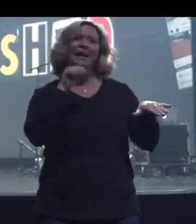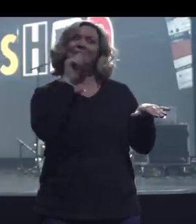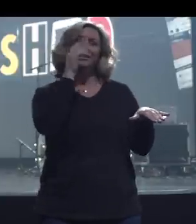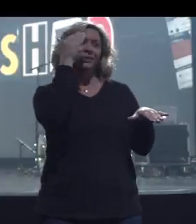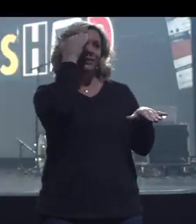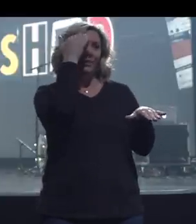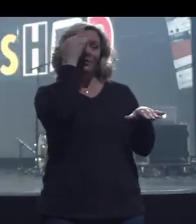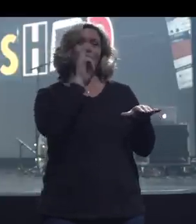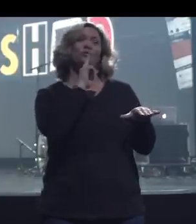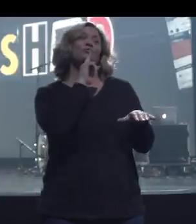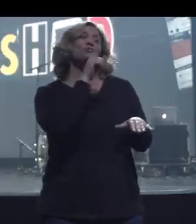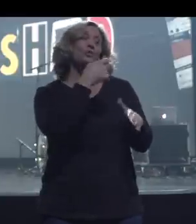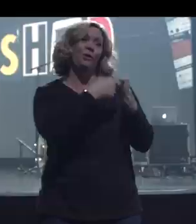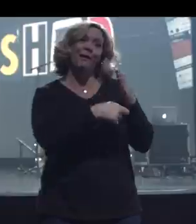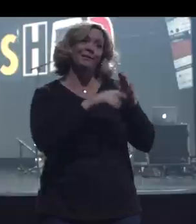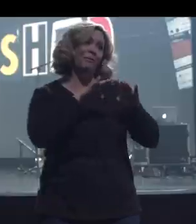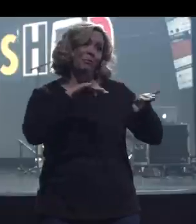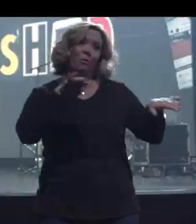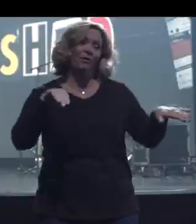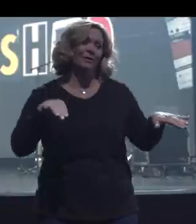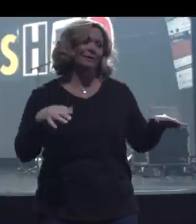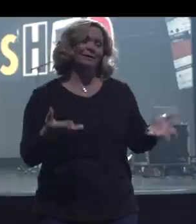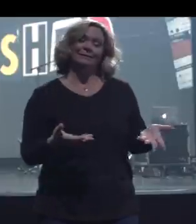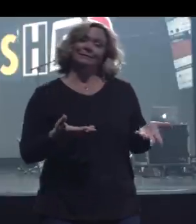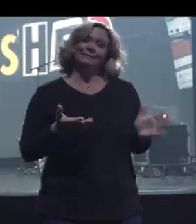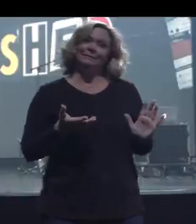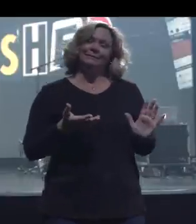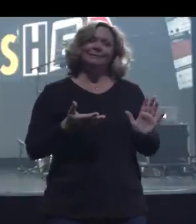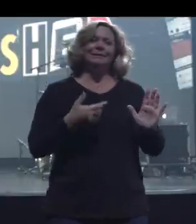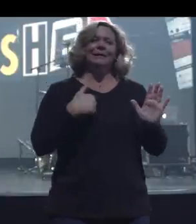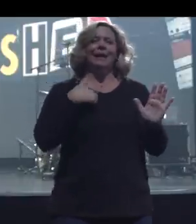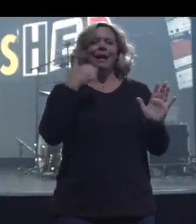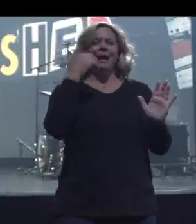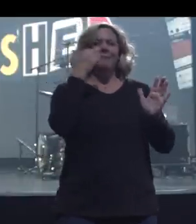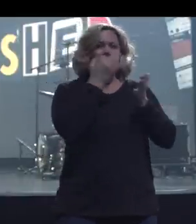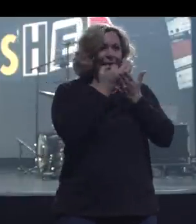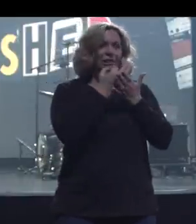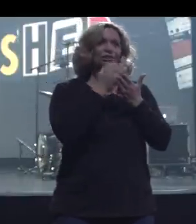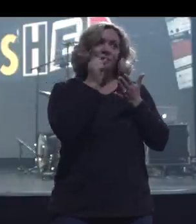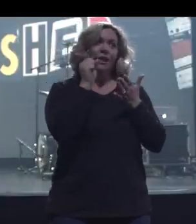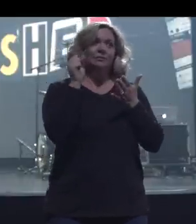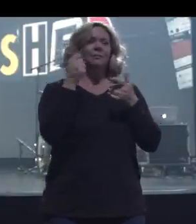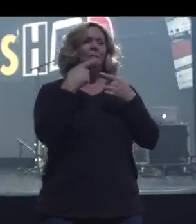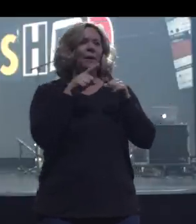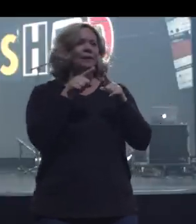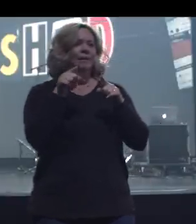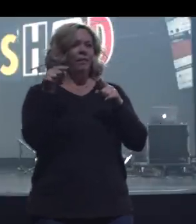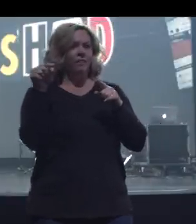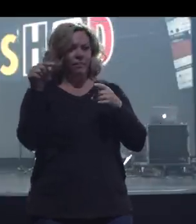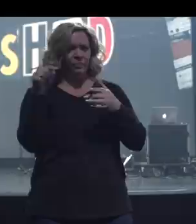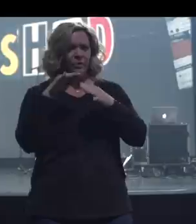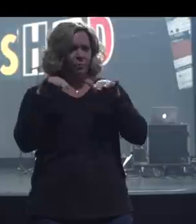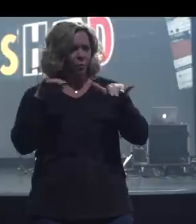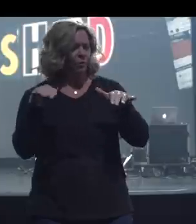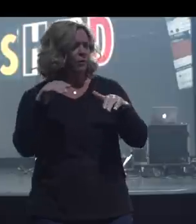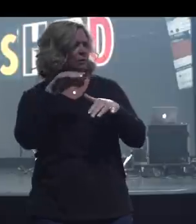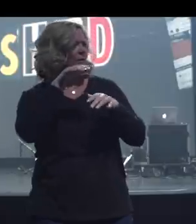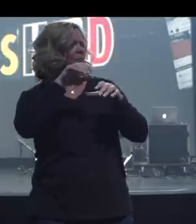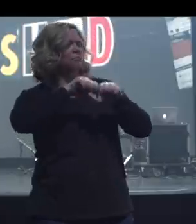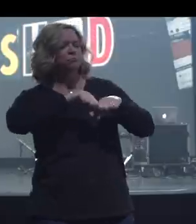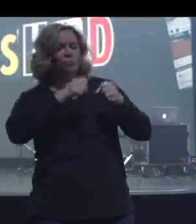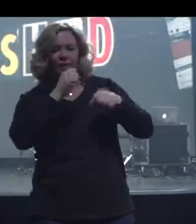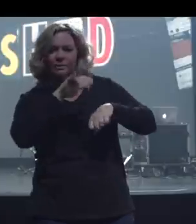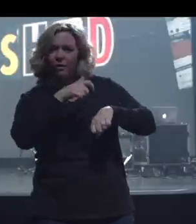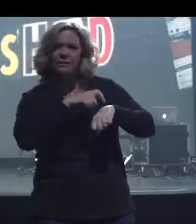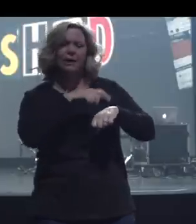cost. I don't mean financially. I just mean, wow, this thing breaks all the time. The pump